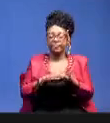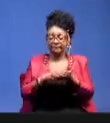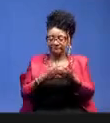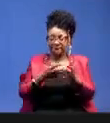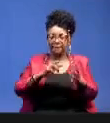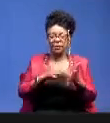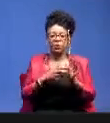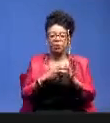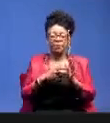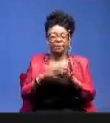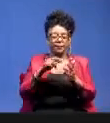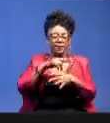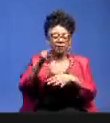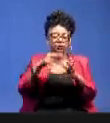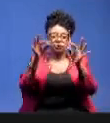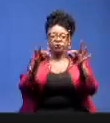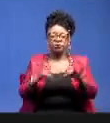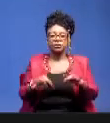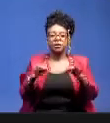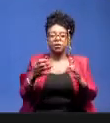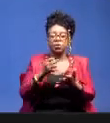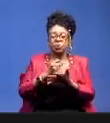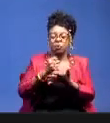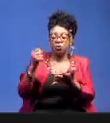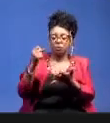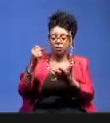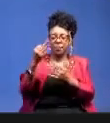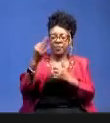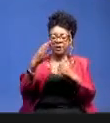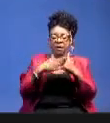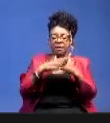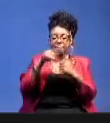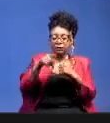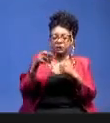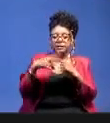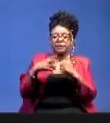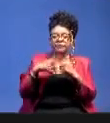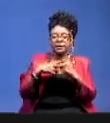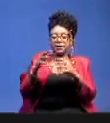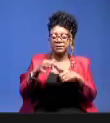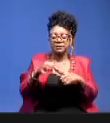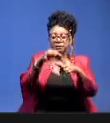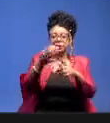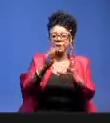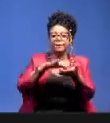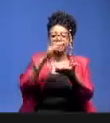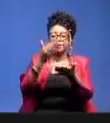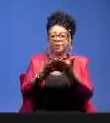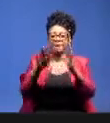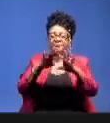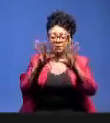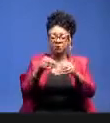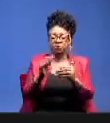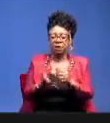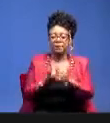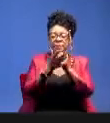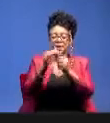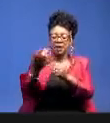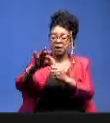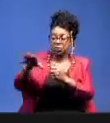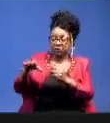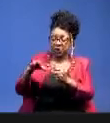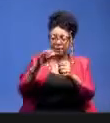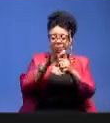the National Treasury still holds 39.7 billion shillings in special funds budgeted to assist counties in marginalized